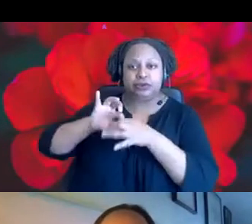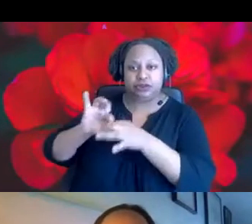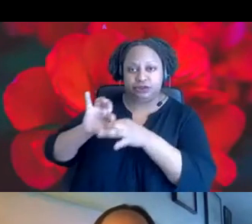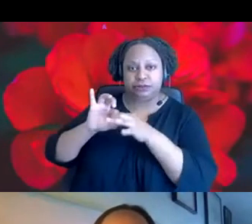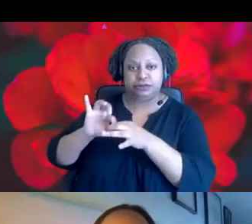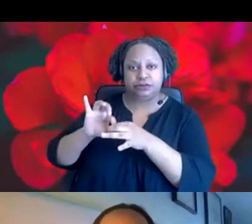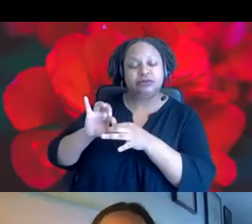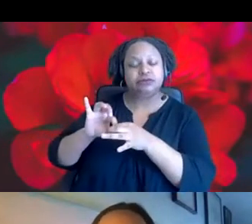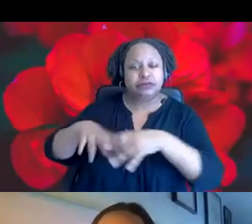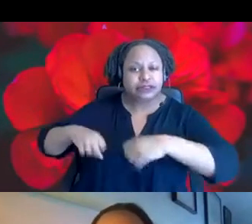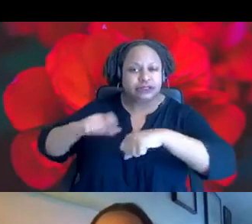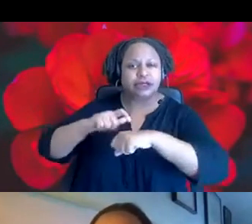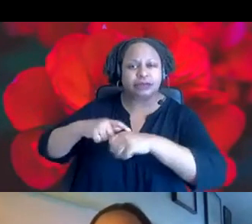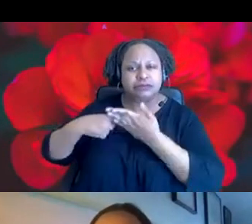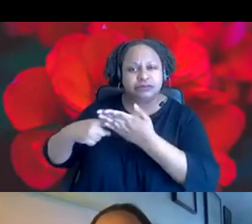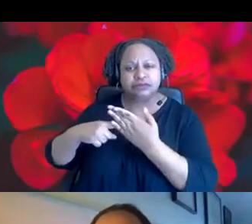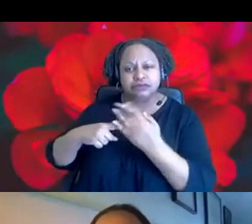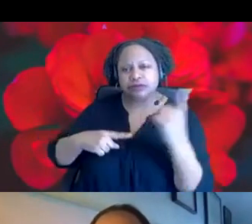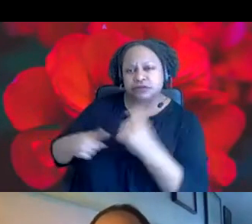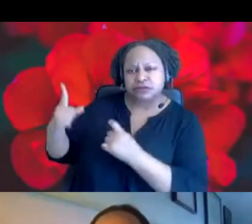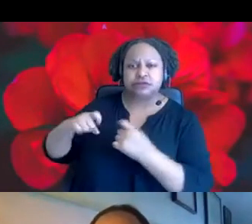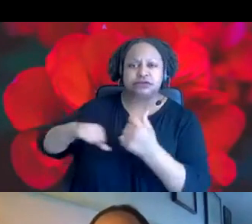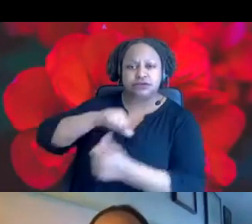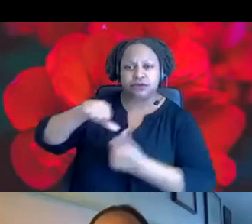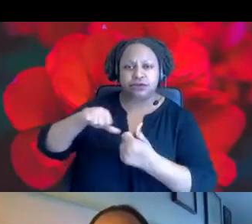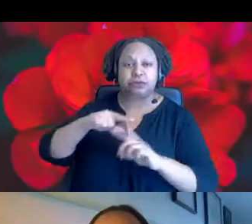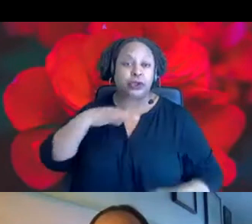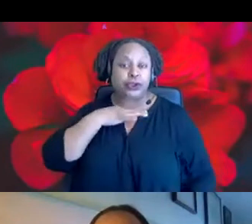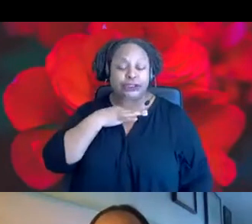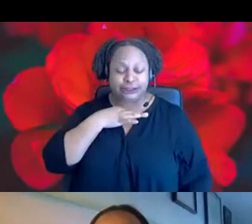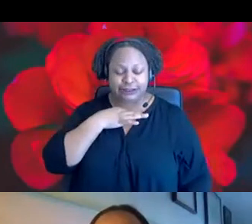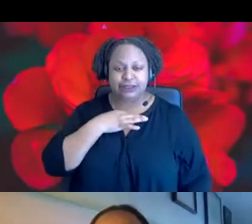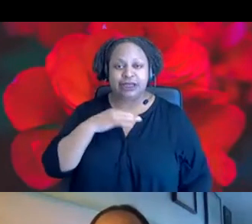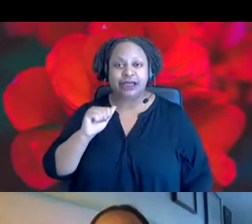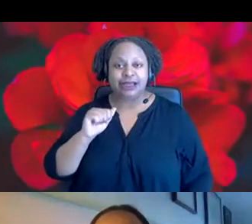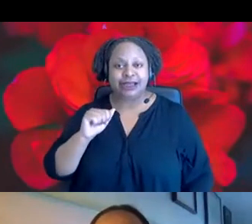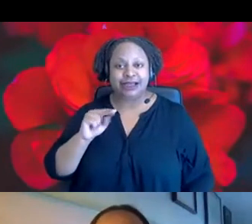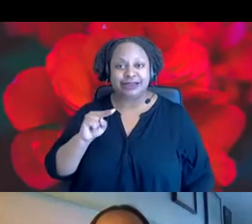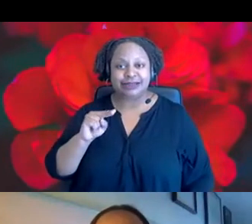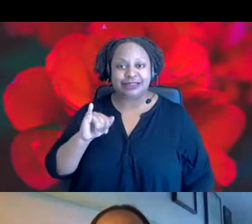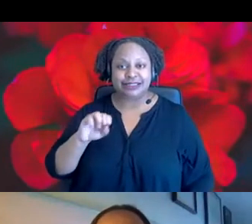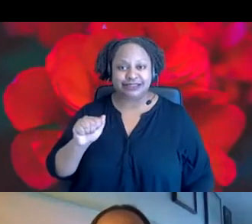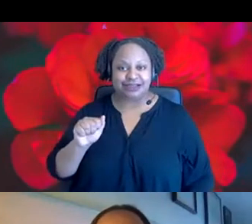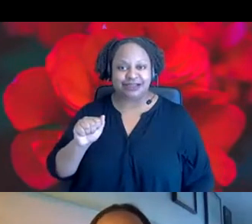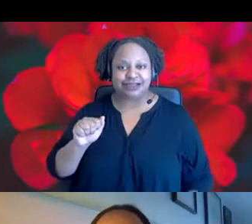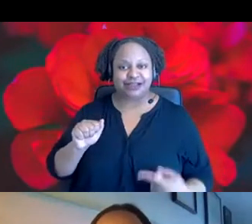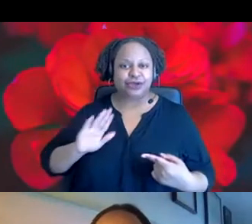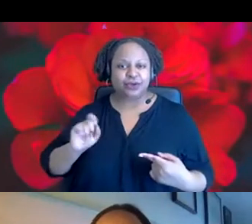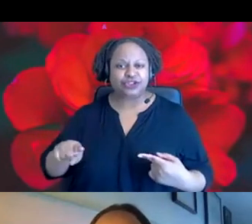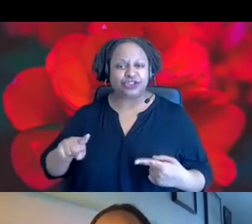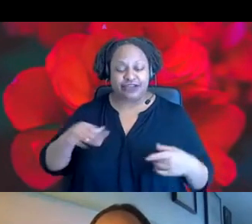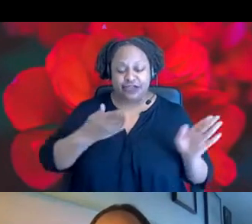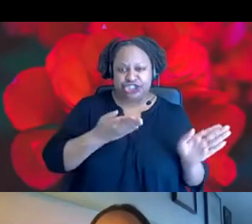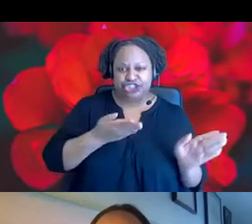ask questions. And, you know, I'm curious, kind of building on Anissa, your question, like, what am I trying to get out of this shift? I